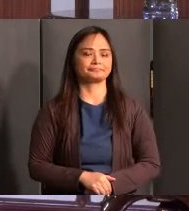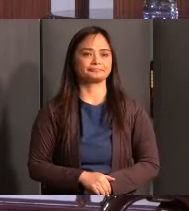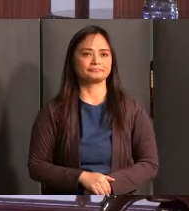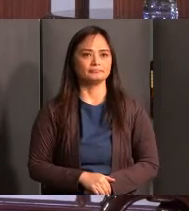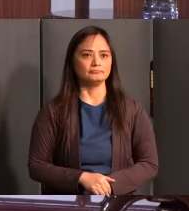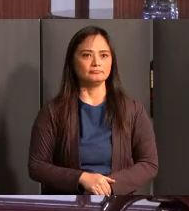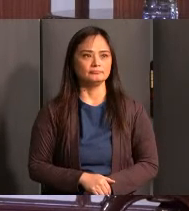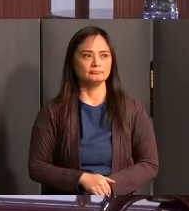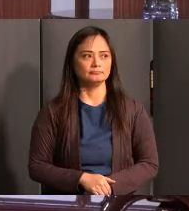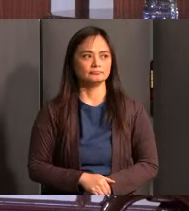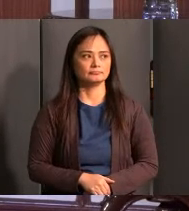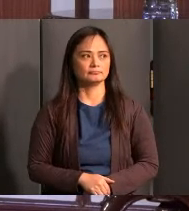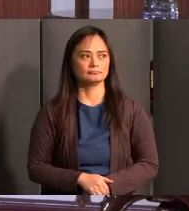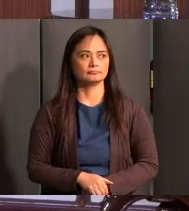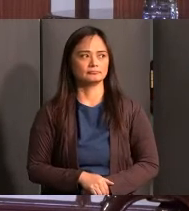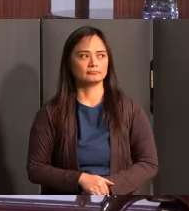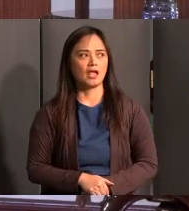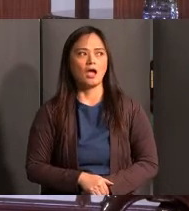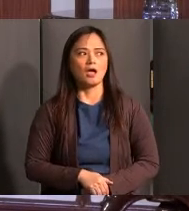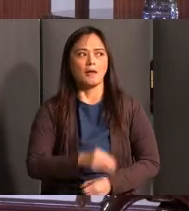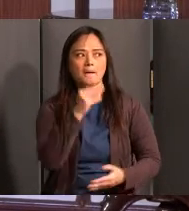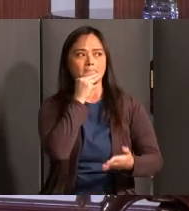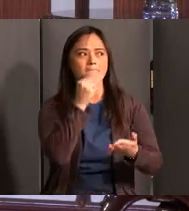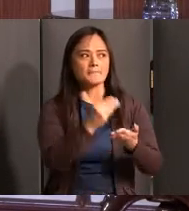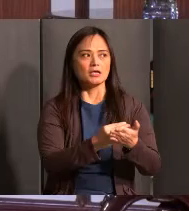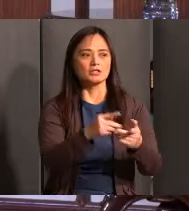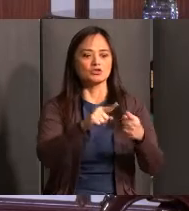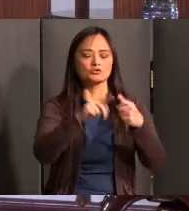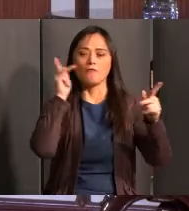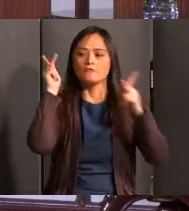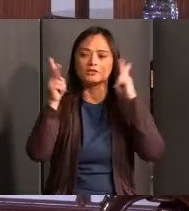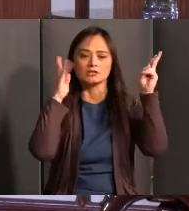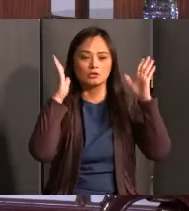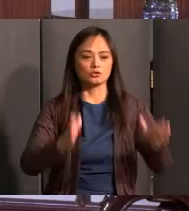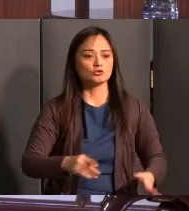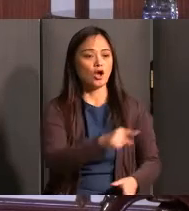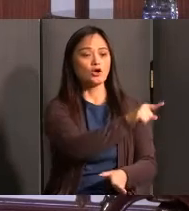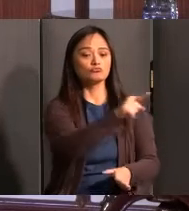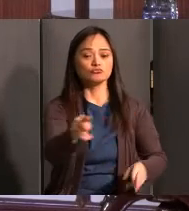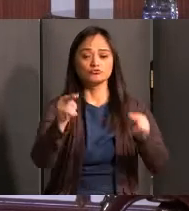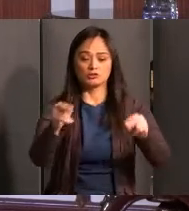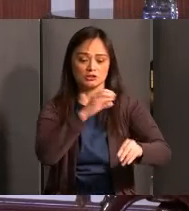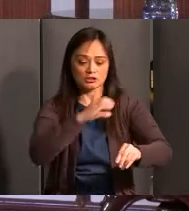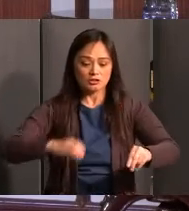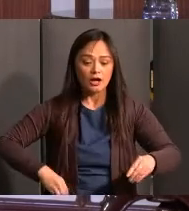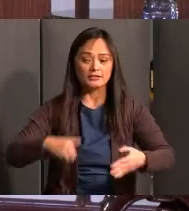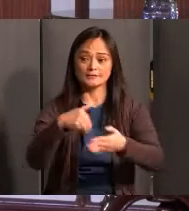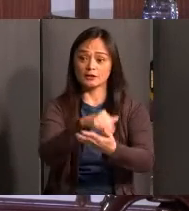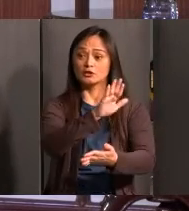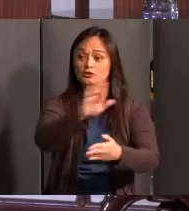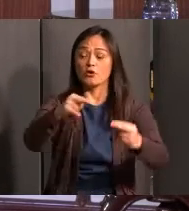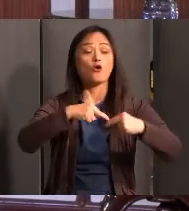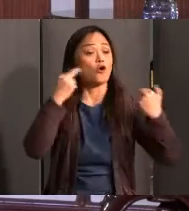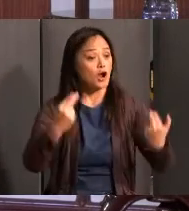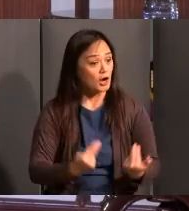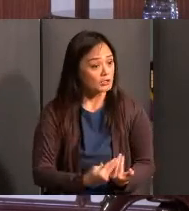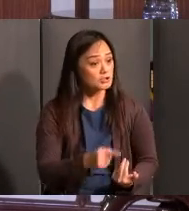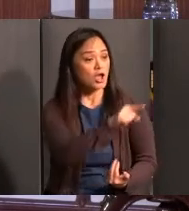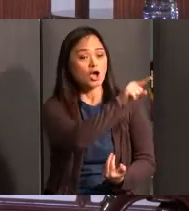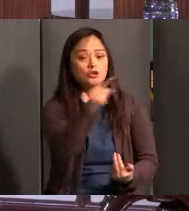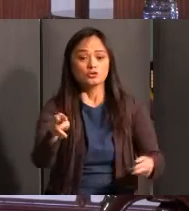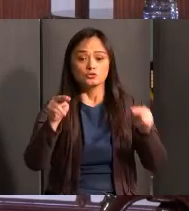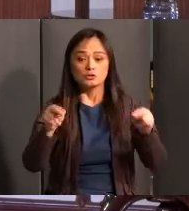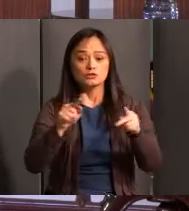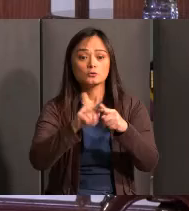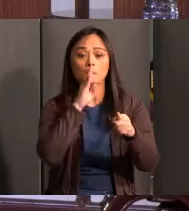My message to you, guests, is this, that you need Christ in your hearts. You need to be saved. You need to be